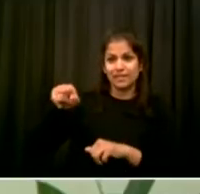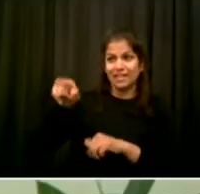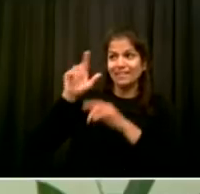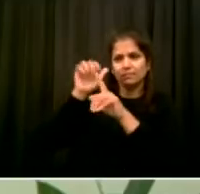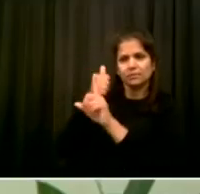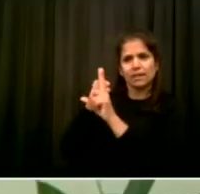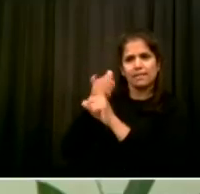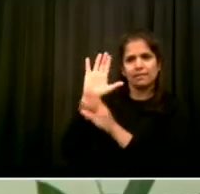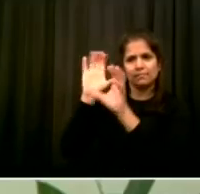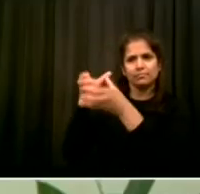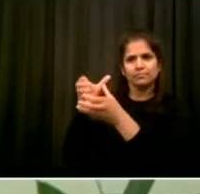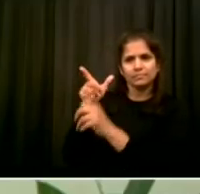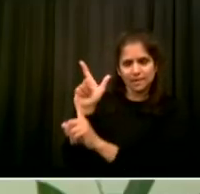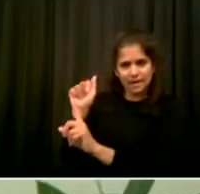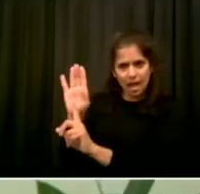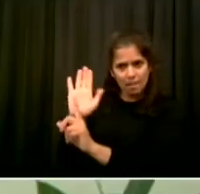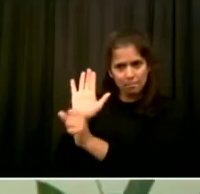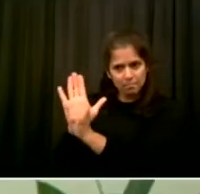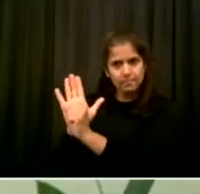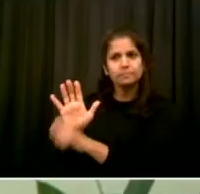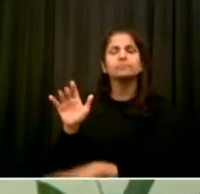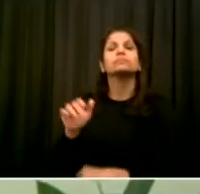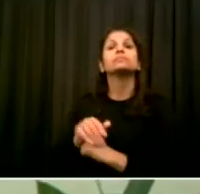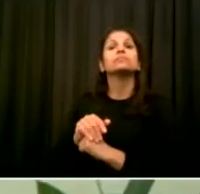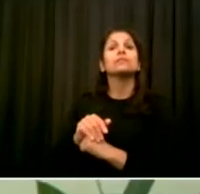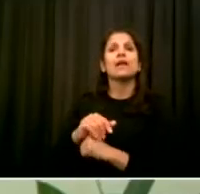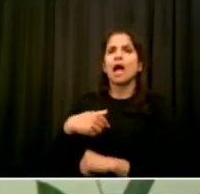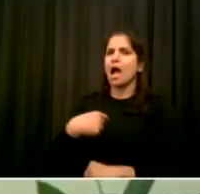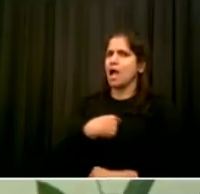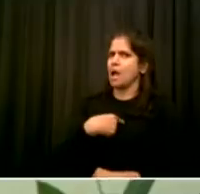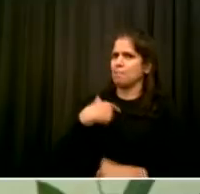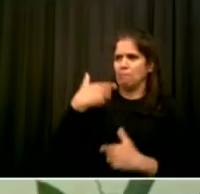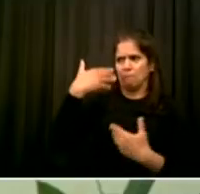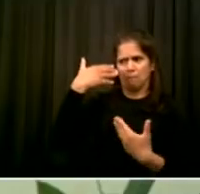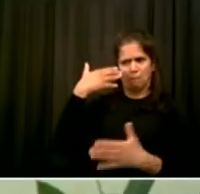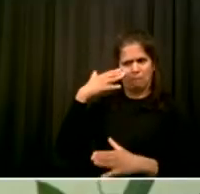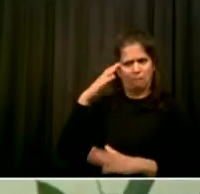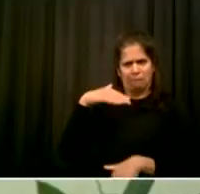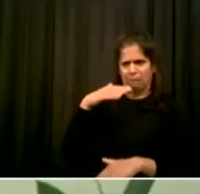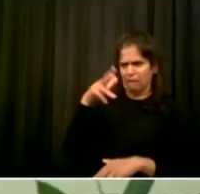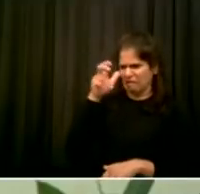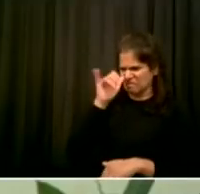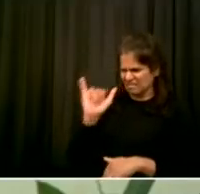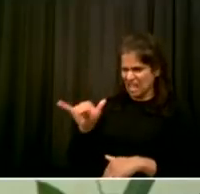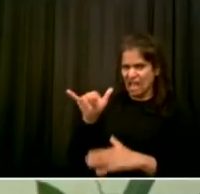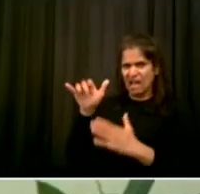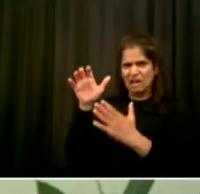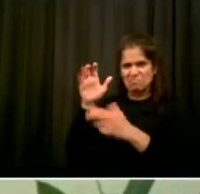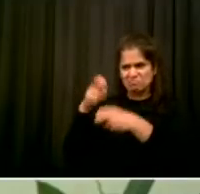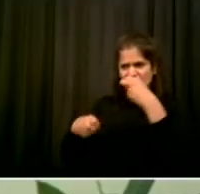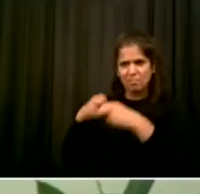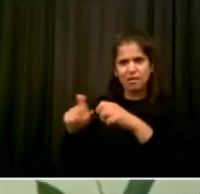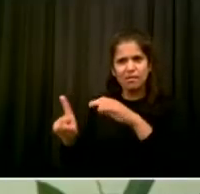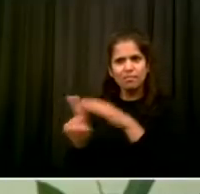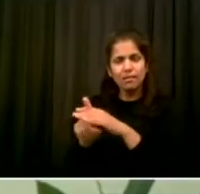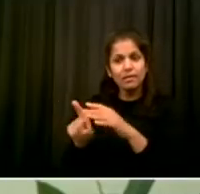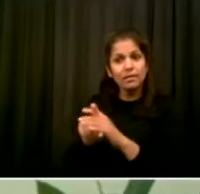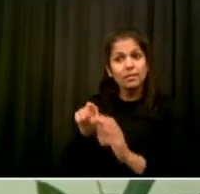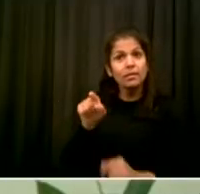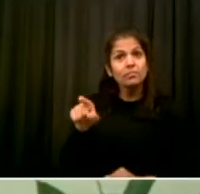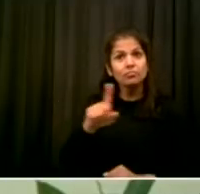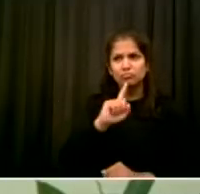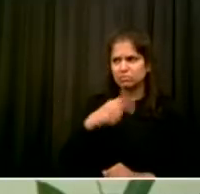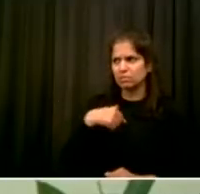saying, anybody that gets a test in our system or a part of our program, you're in our system, a clinician is going to call you to talk